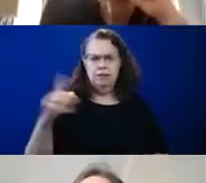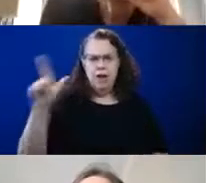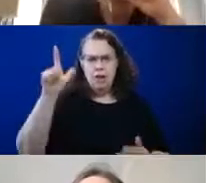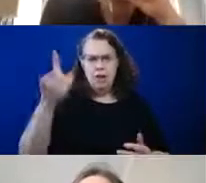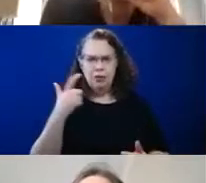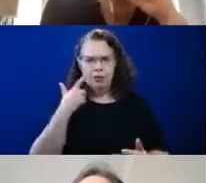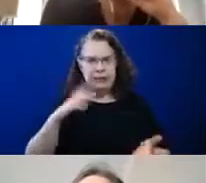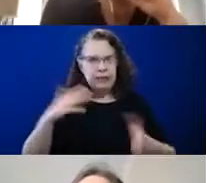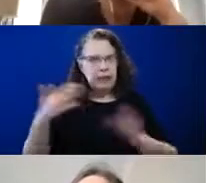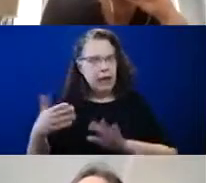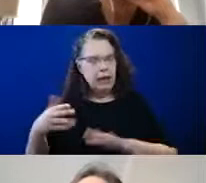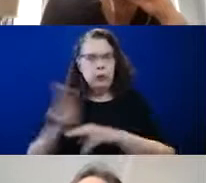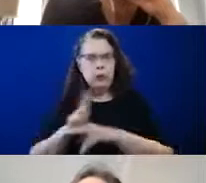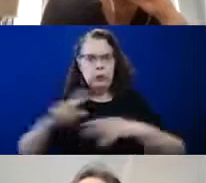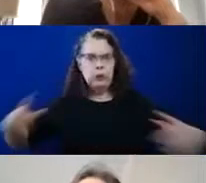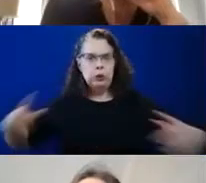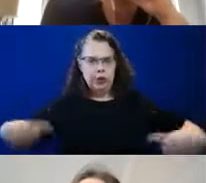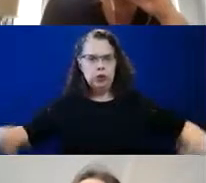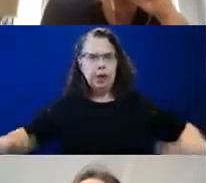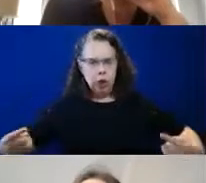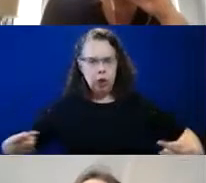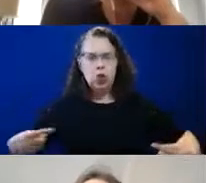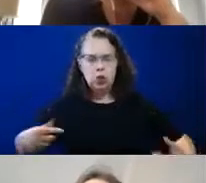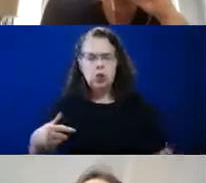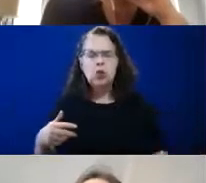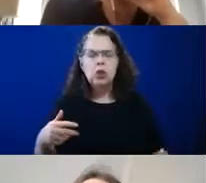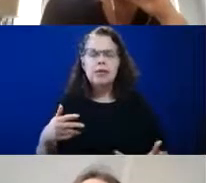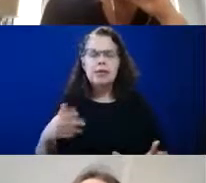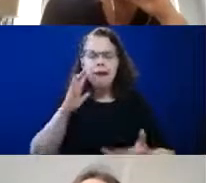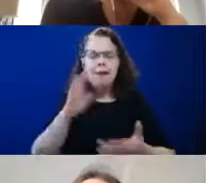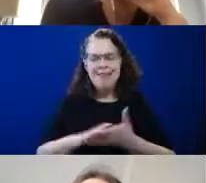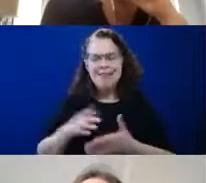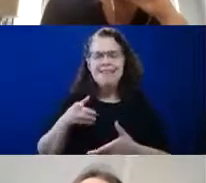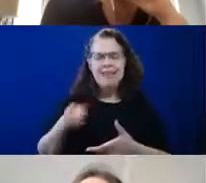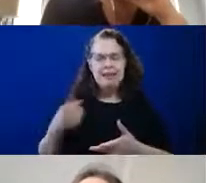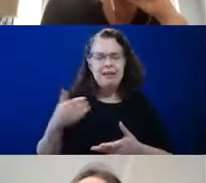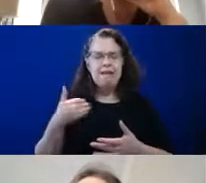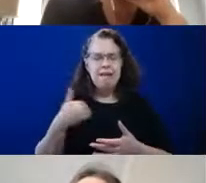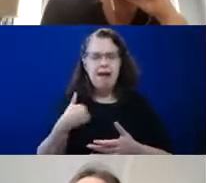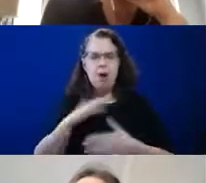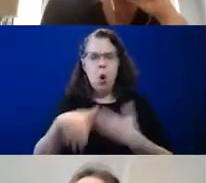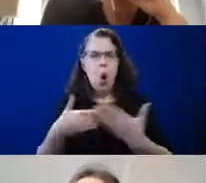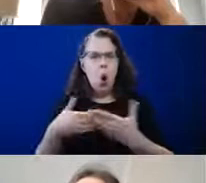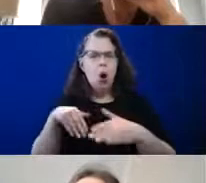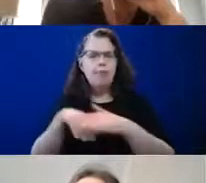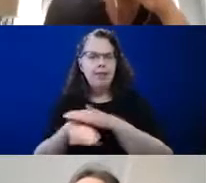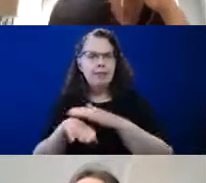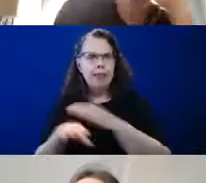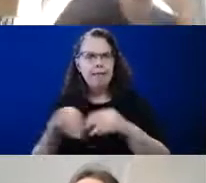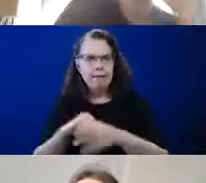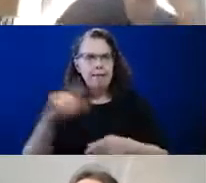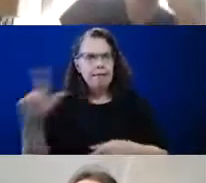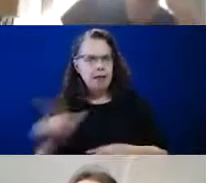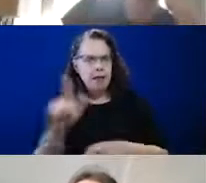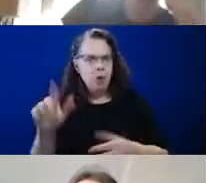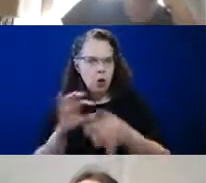in a wheelchair, and I believe that he had all accessibility in the library in terms